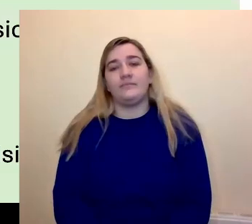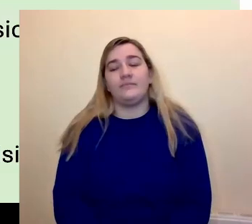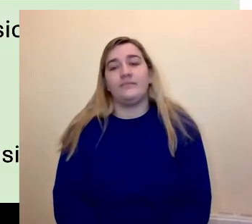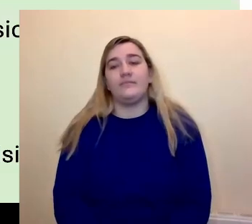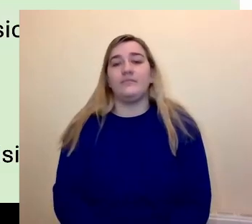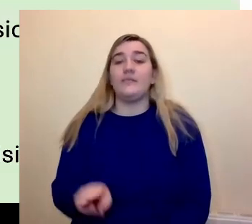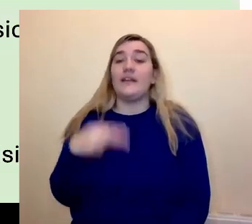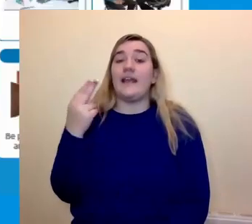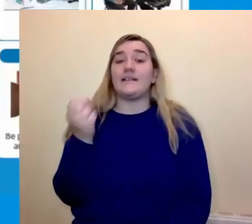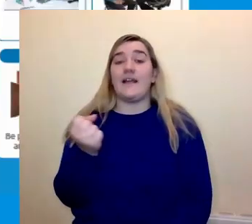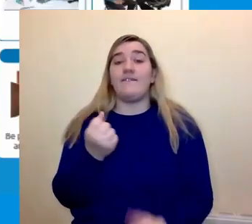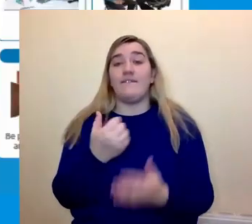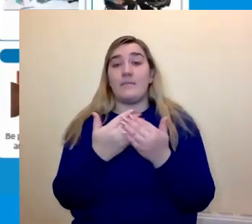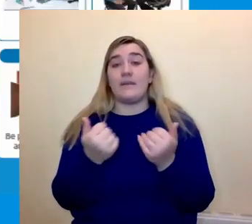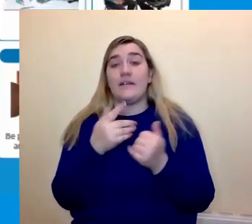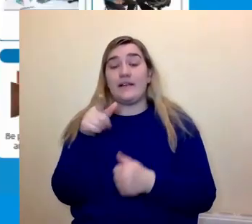materials themselves.